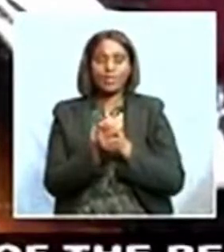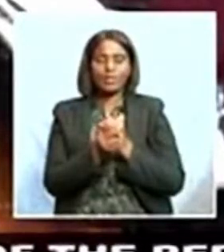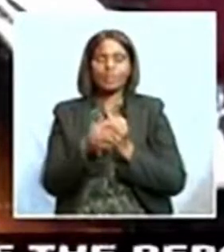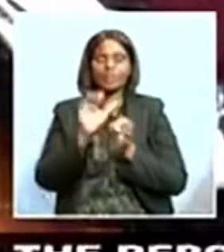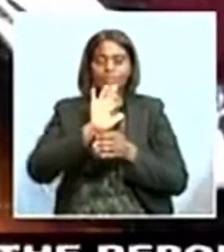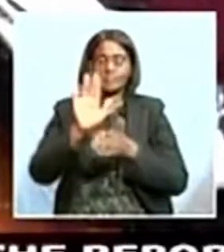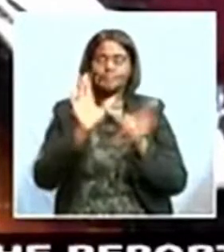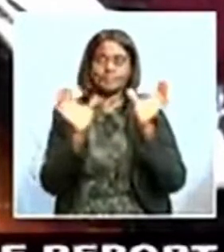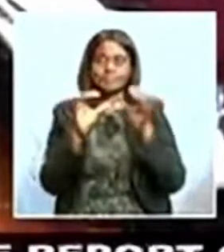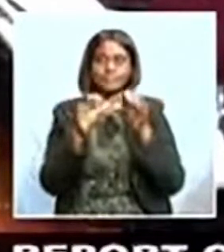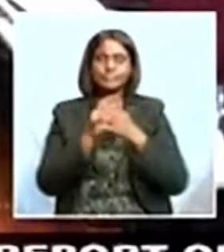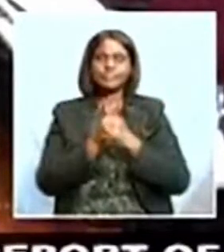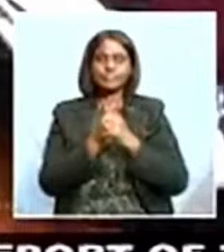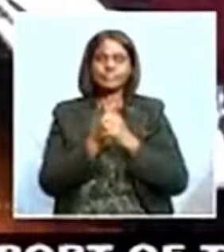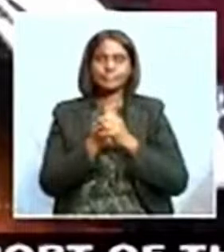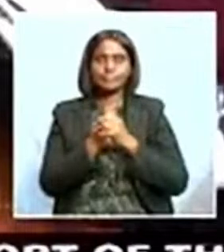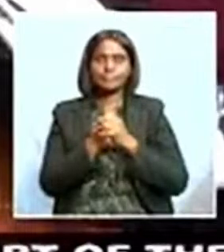your committee.